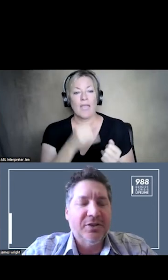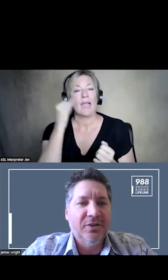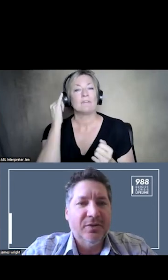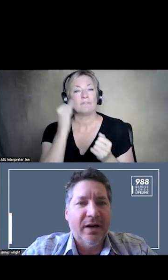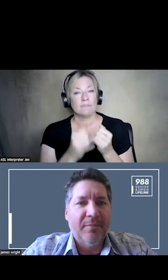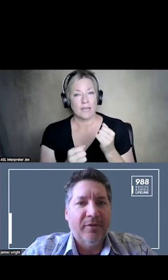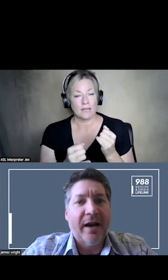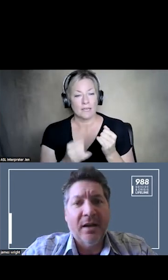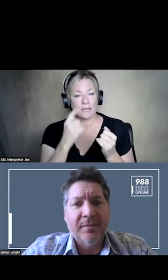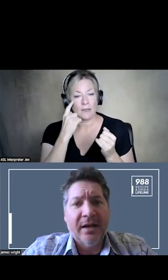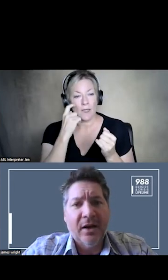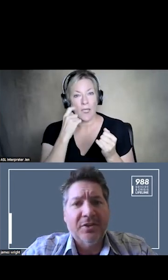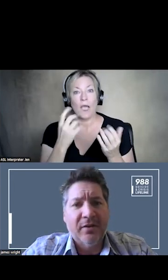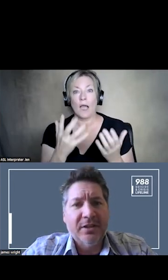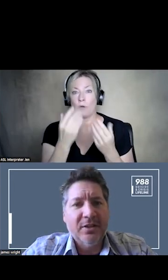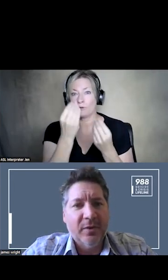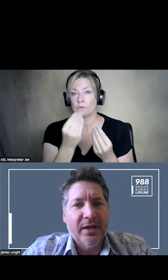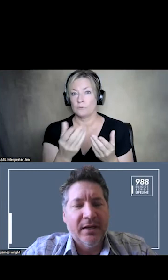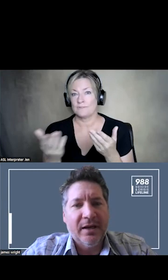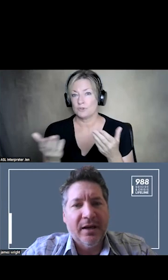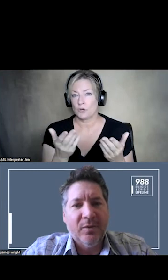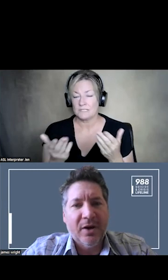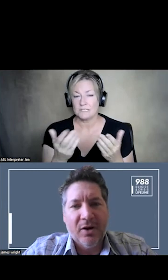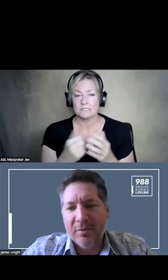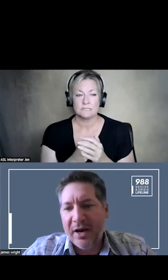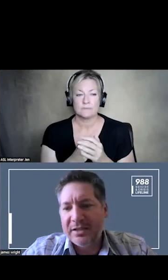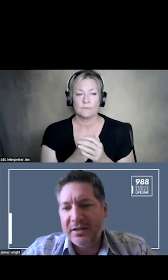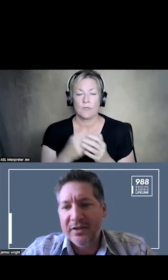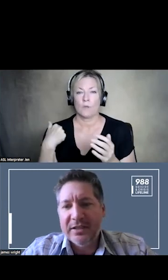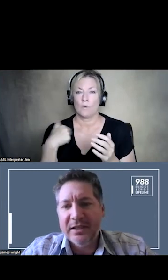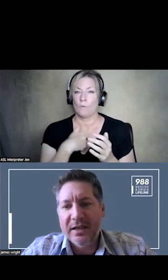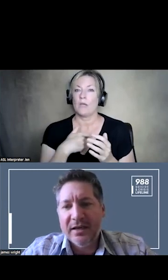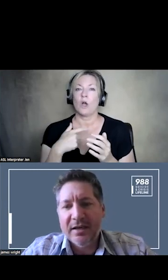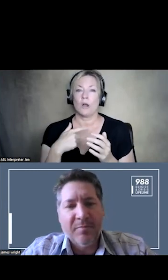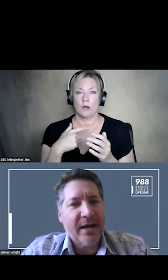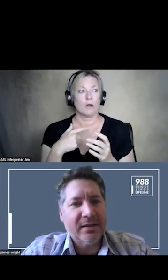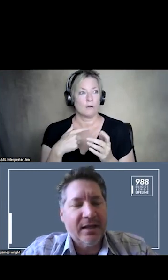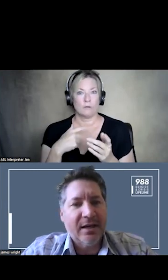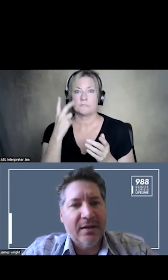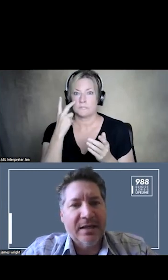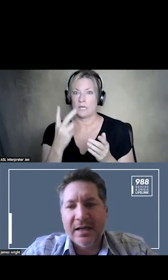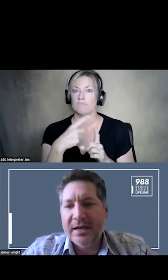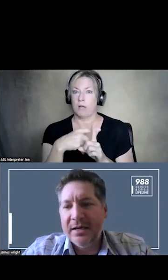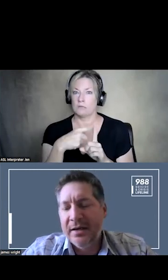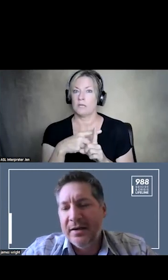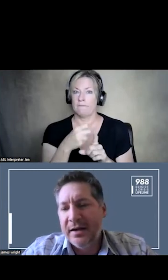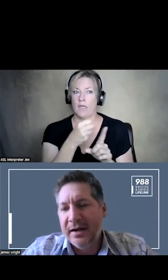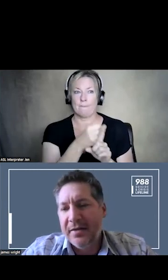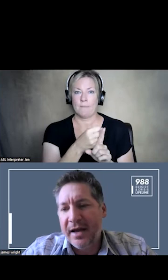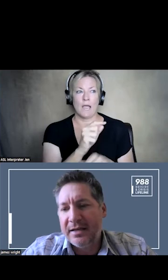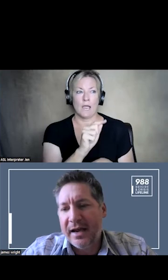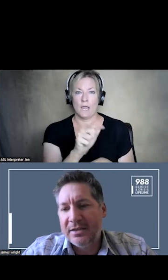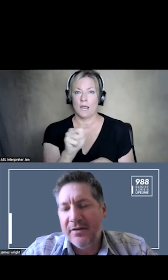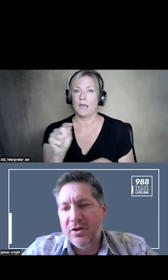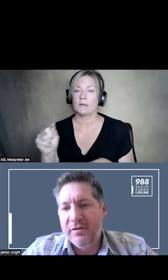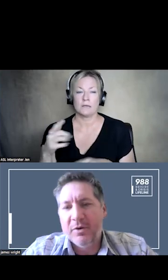like to provide an update of services when we are positively seeing impact. And I am excited